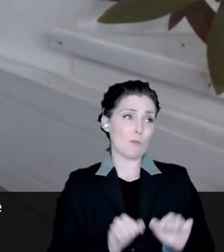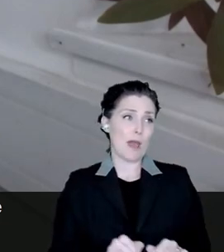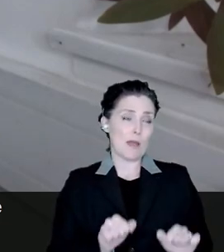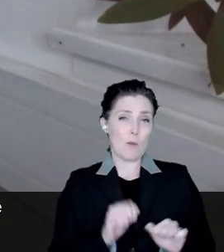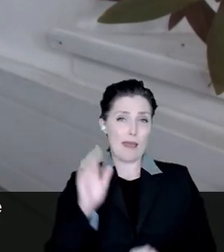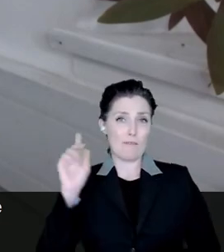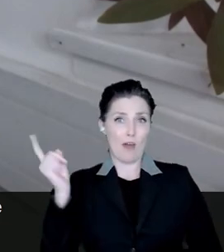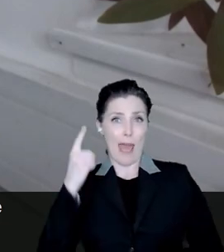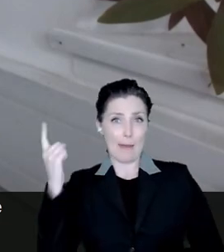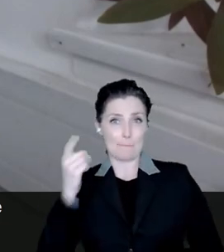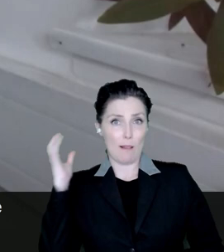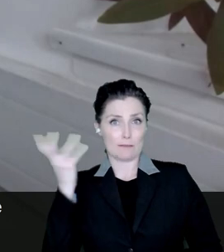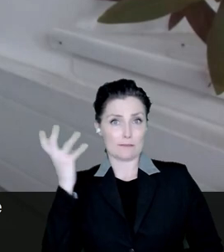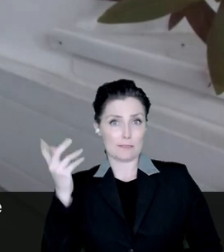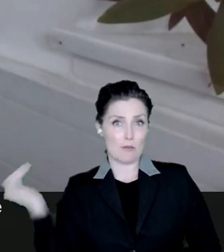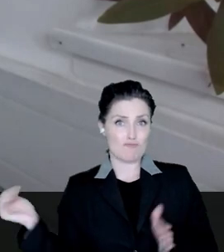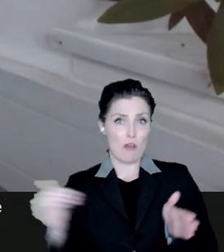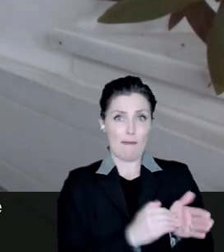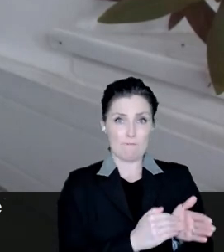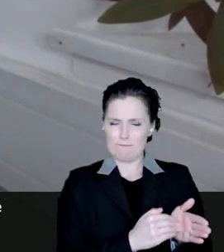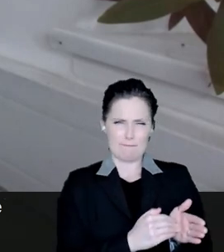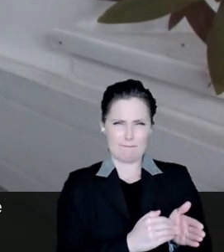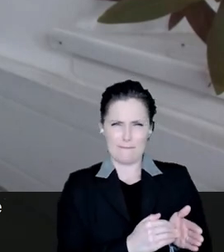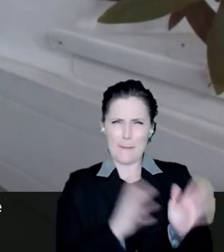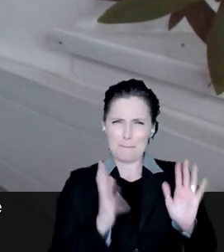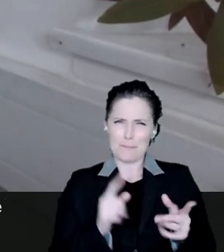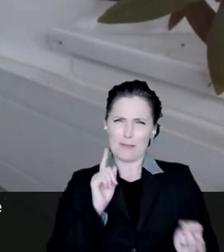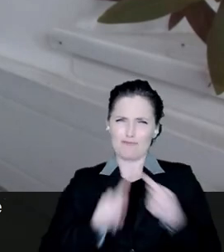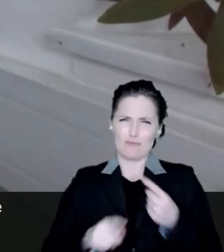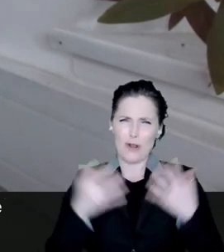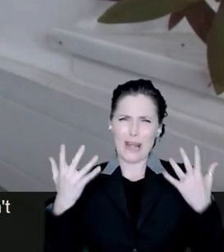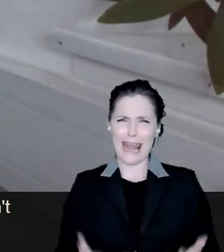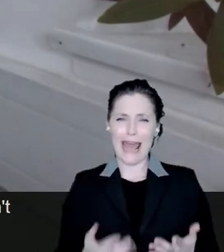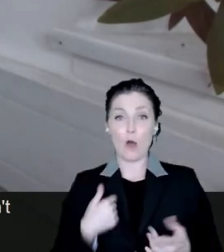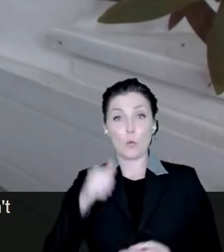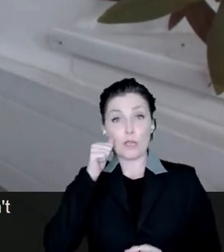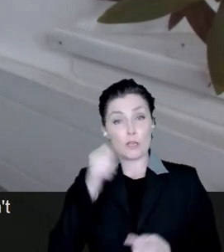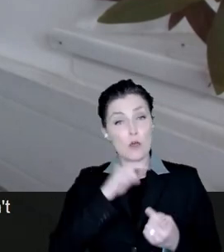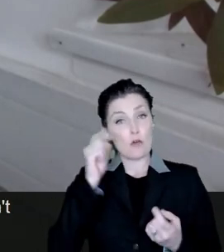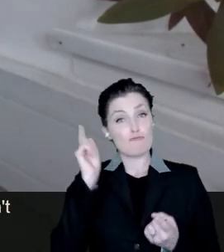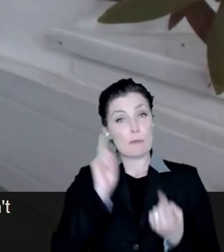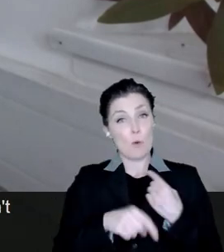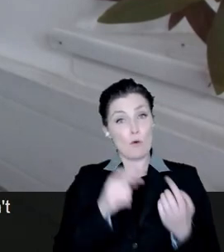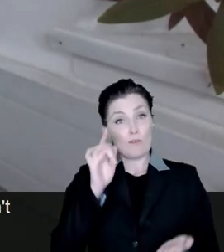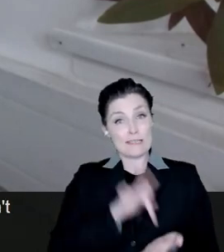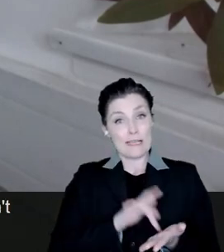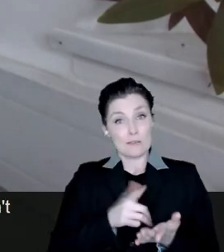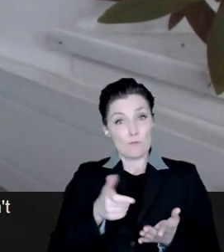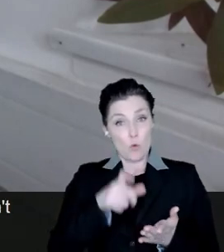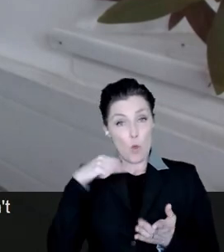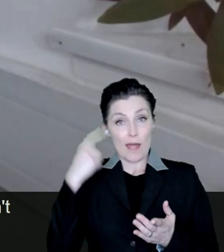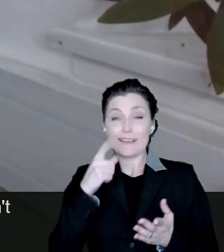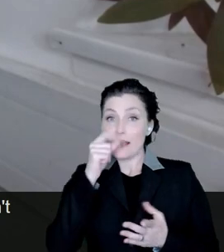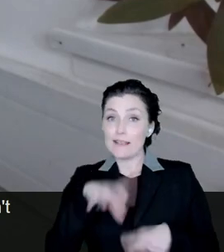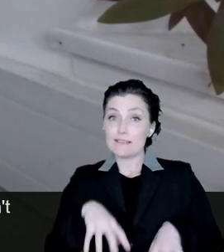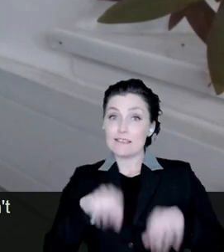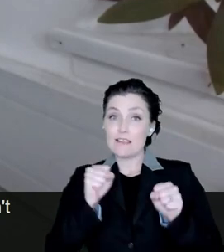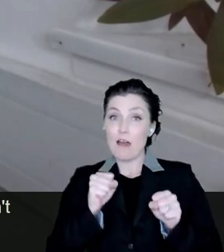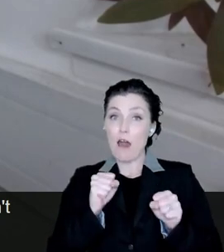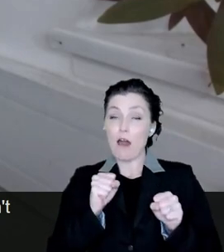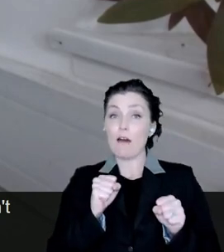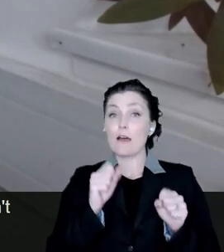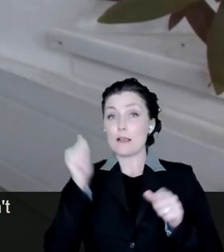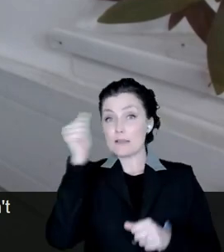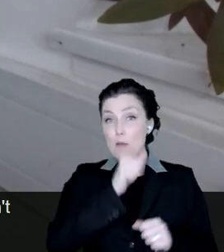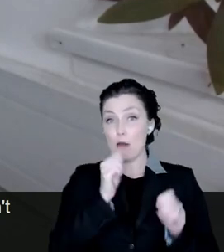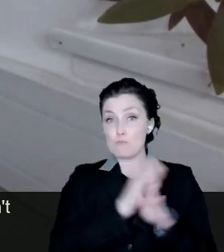quickly. So we've got to deal with these things. And we know from a report from Centre for London that we could start smart, friendly, privacy road pricing now. And we need to get